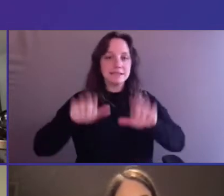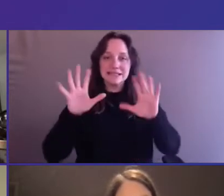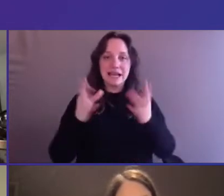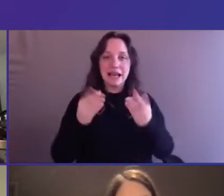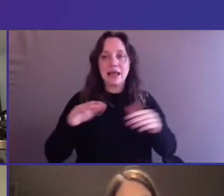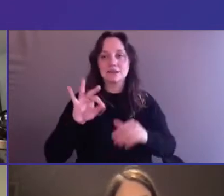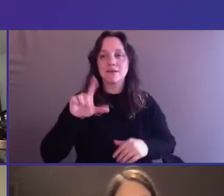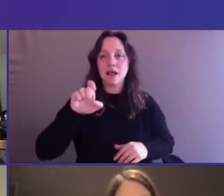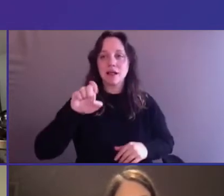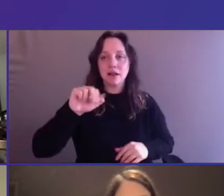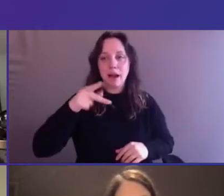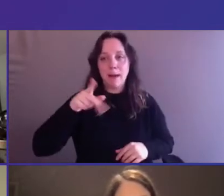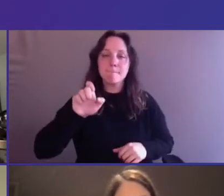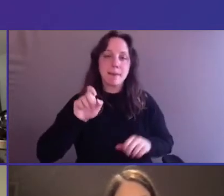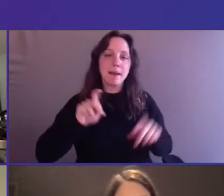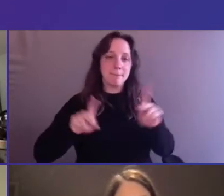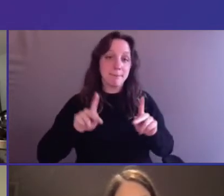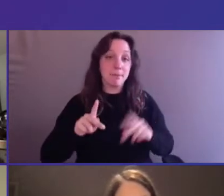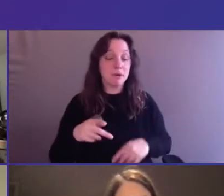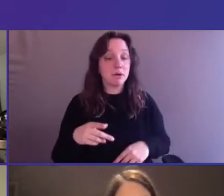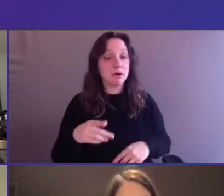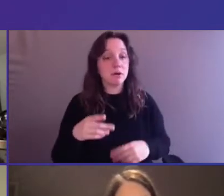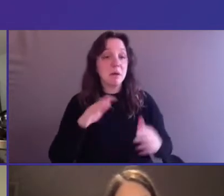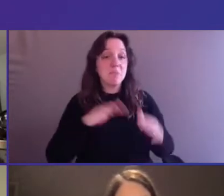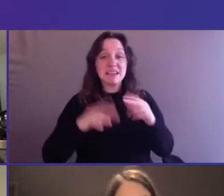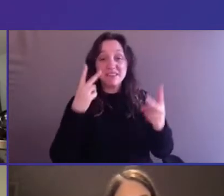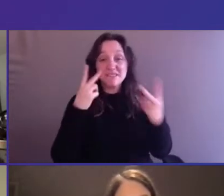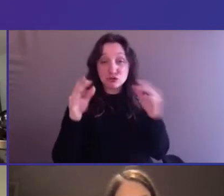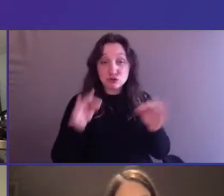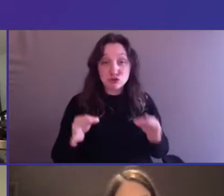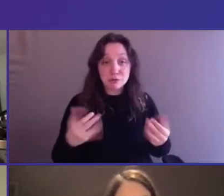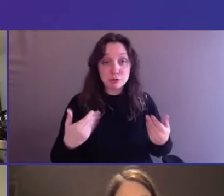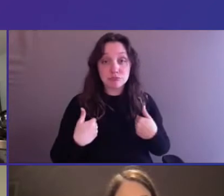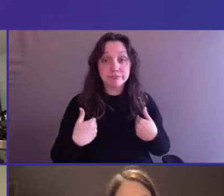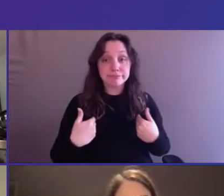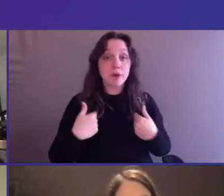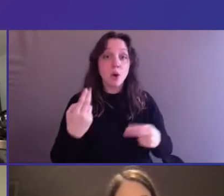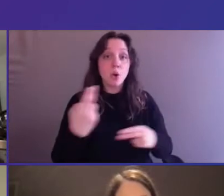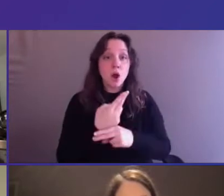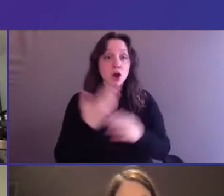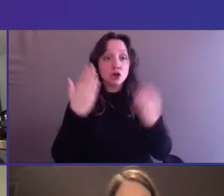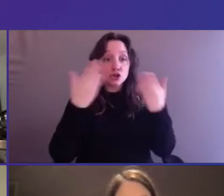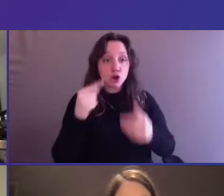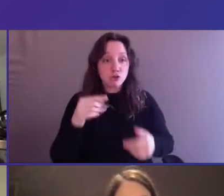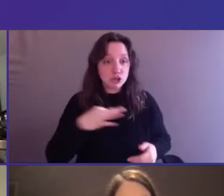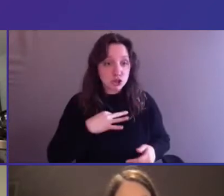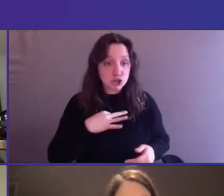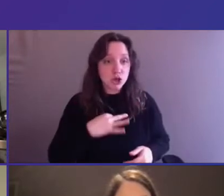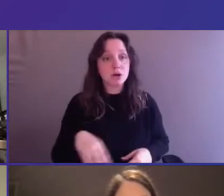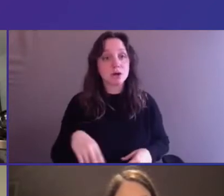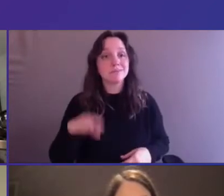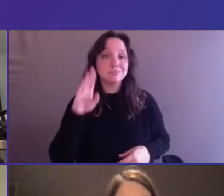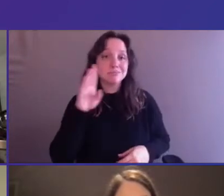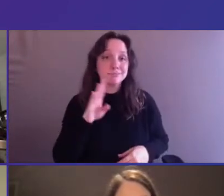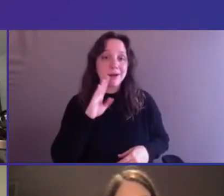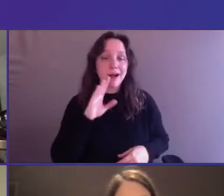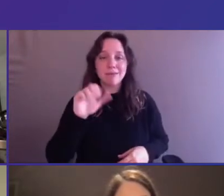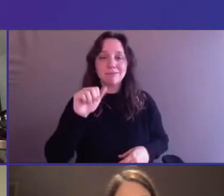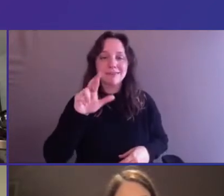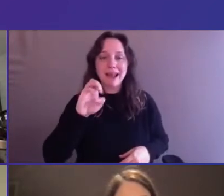the Lenape people. Basic visual description, I'm wearing a dark green shirt with brown